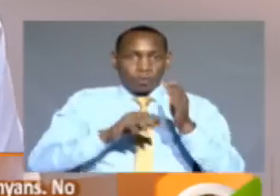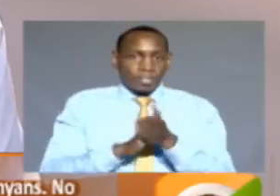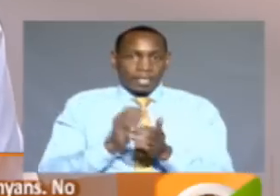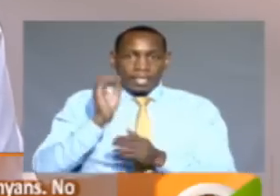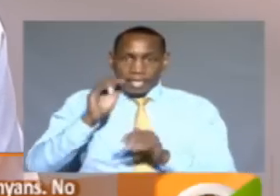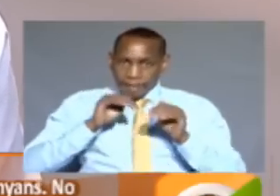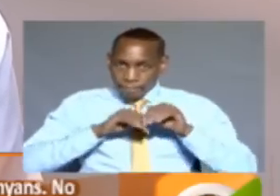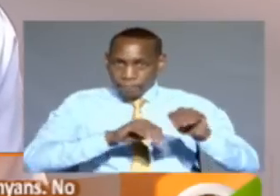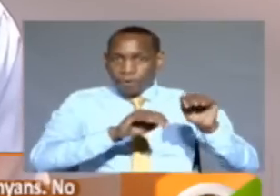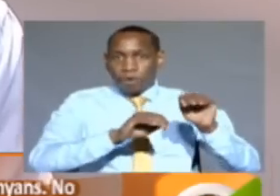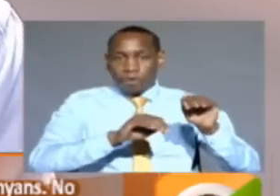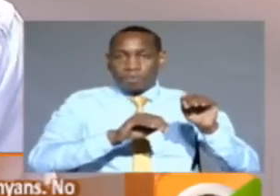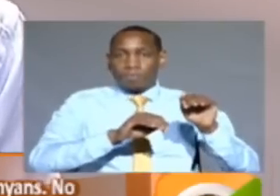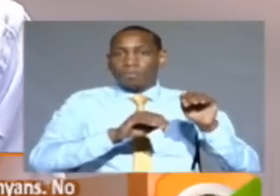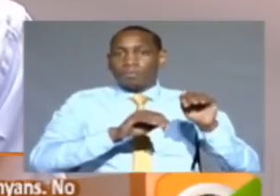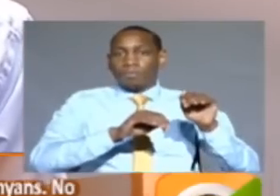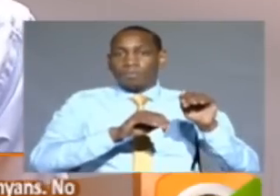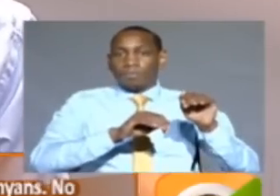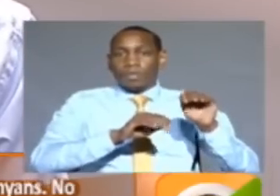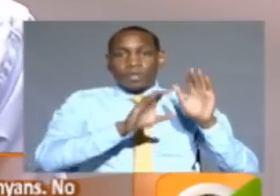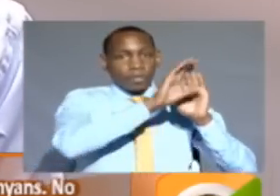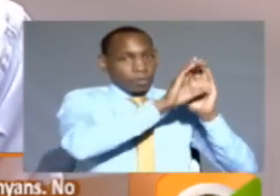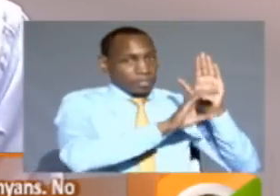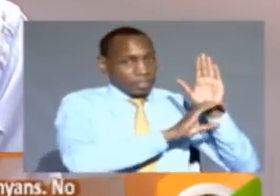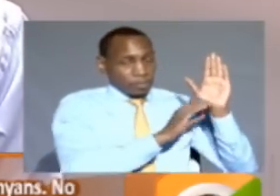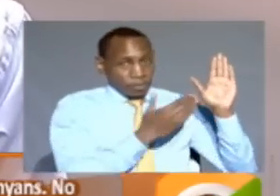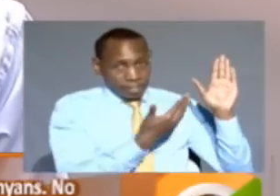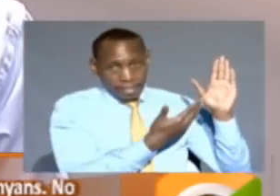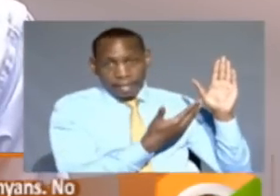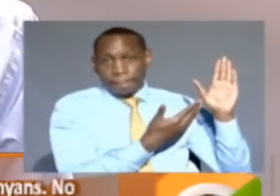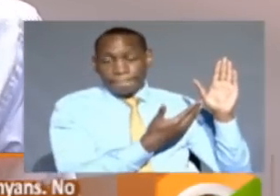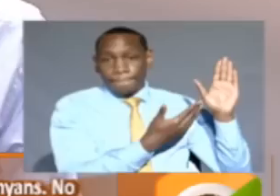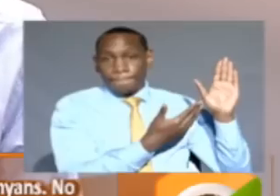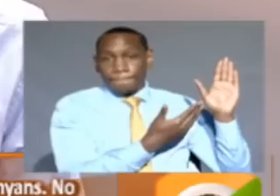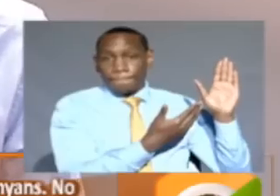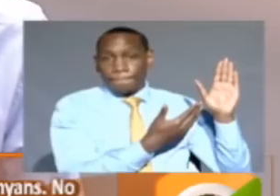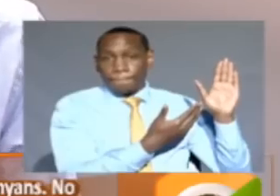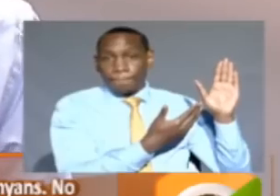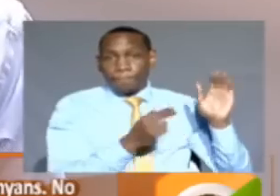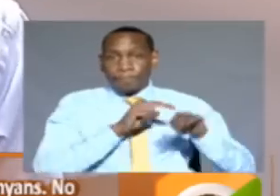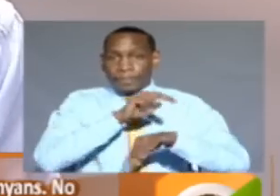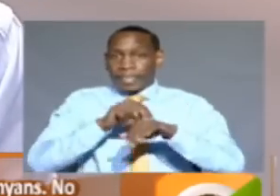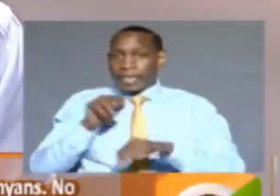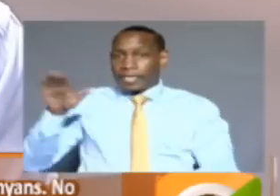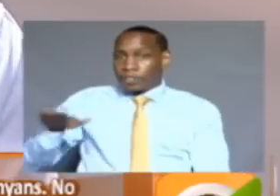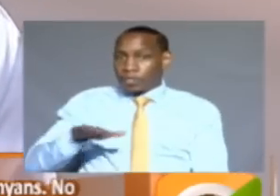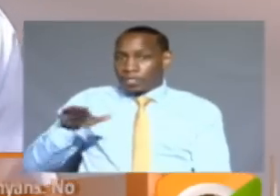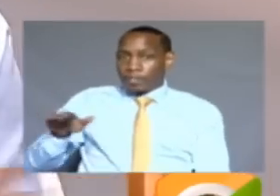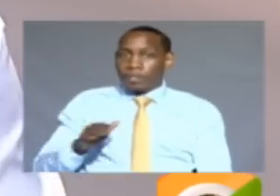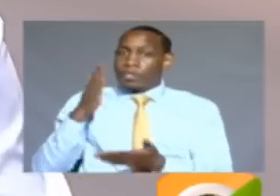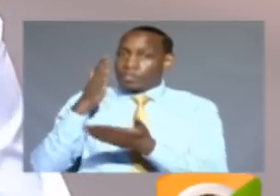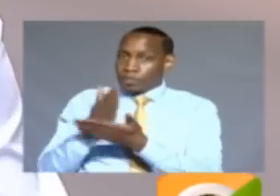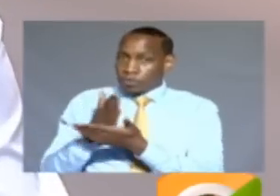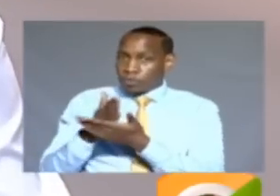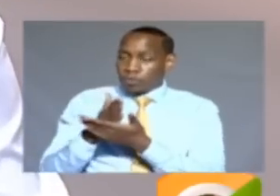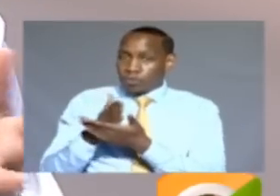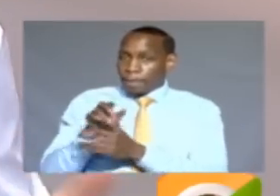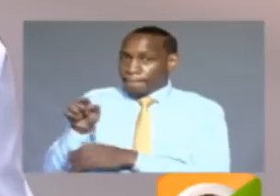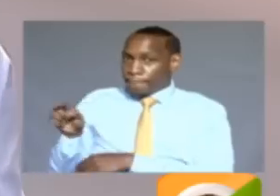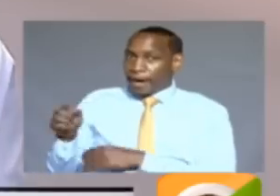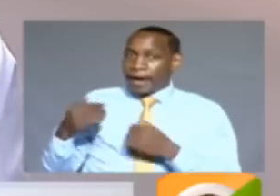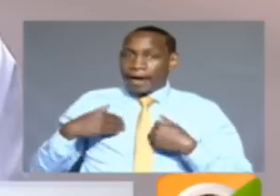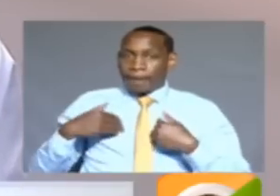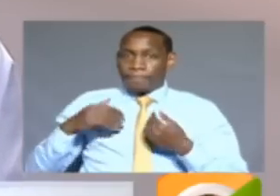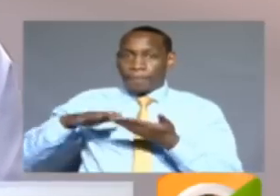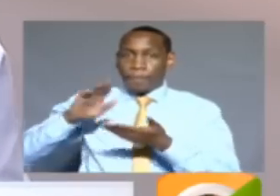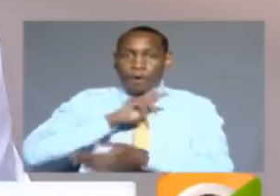the letter and I suppose the spirit of the Constitution, the National Assembly is indeed mm-hmm. More